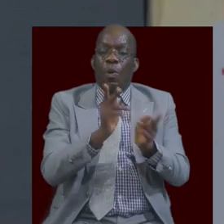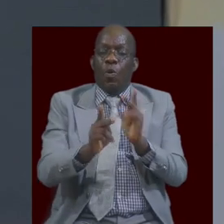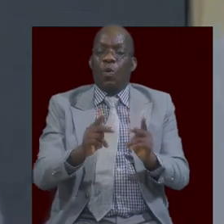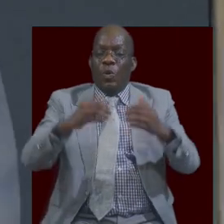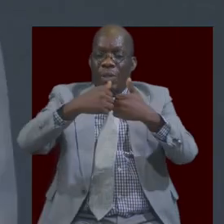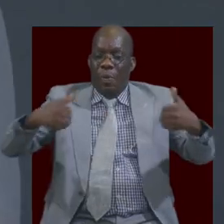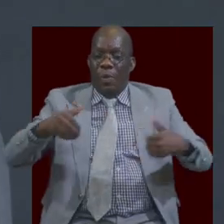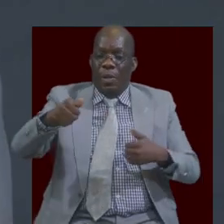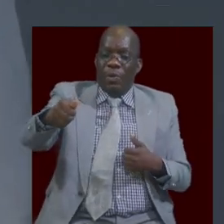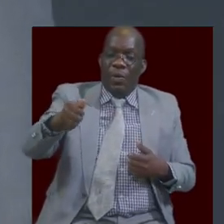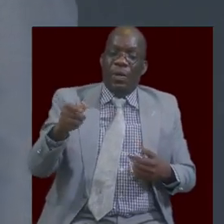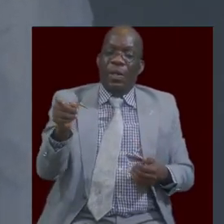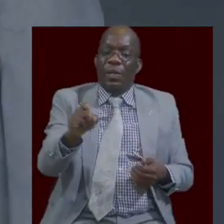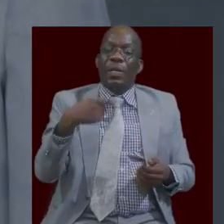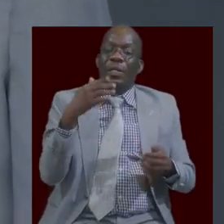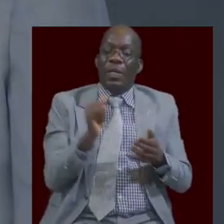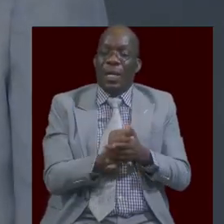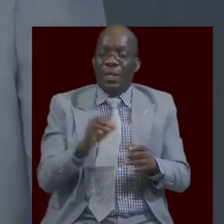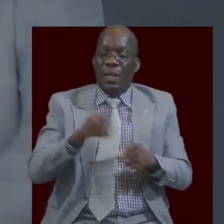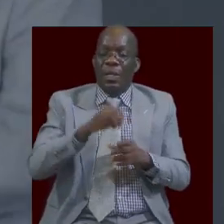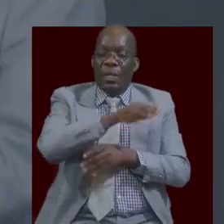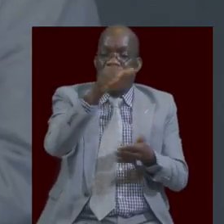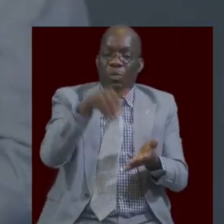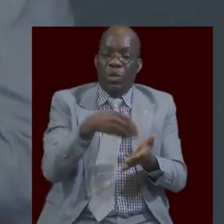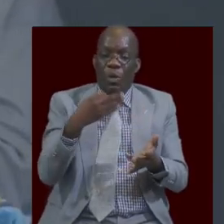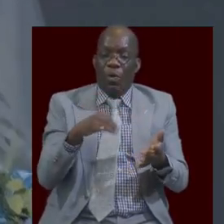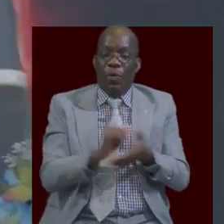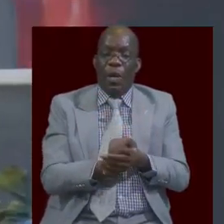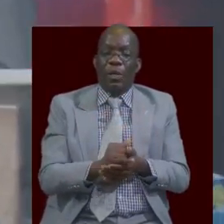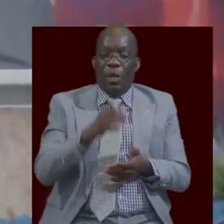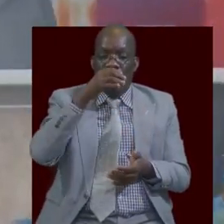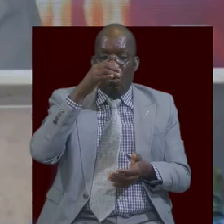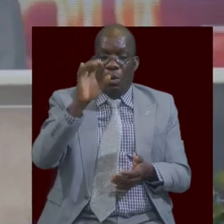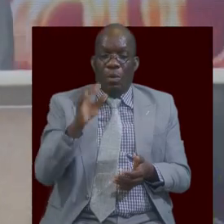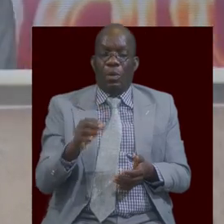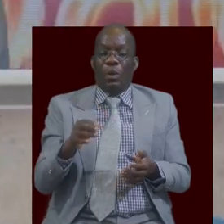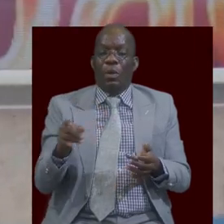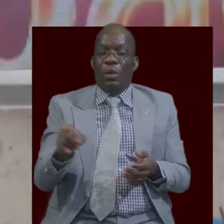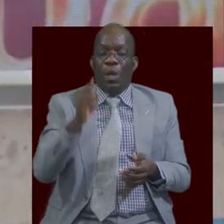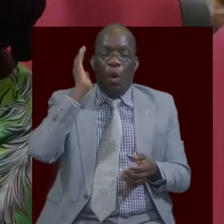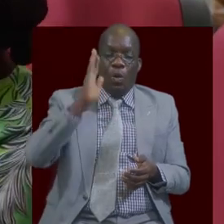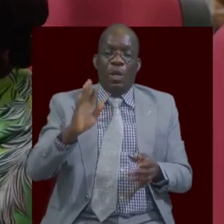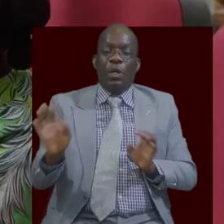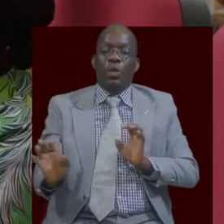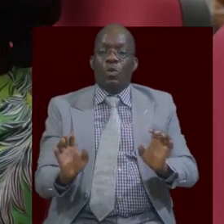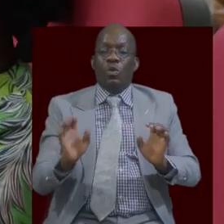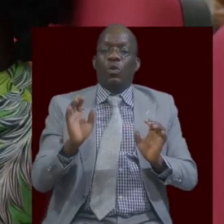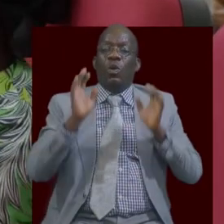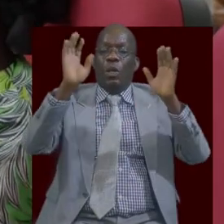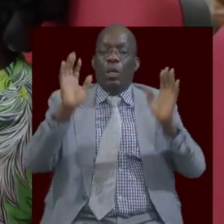out and they say, in the midst of the corruption, there'll be exploits in my